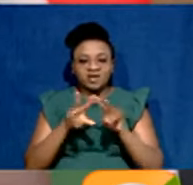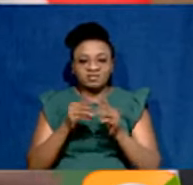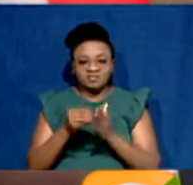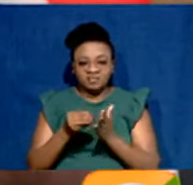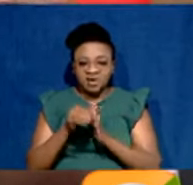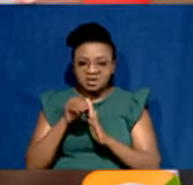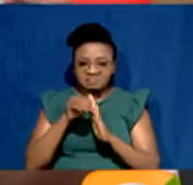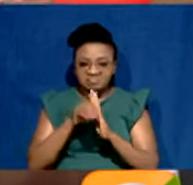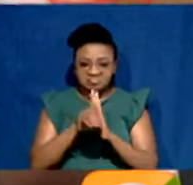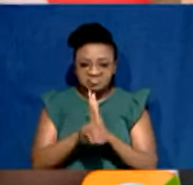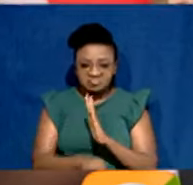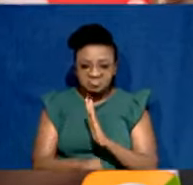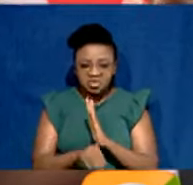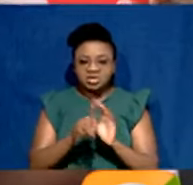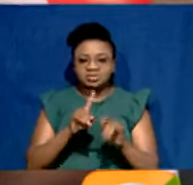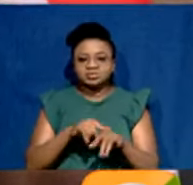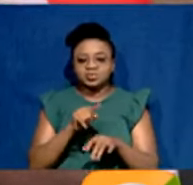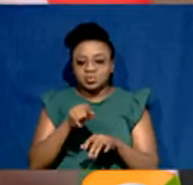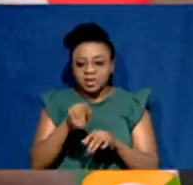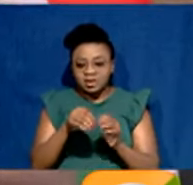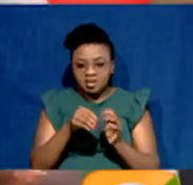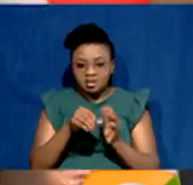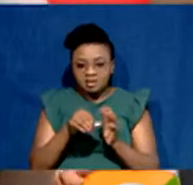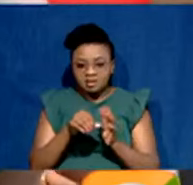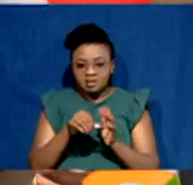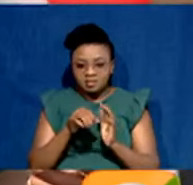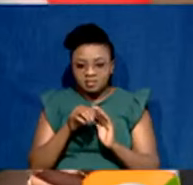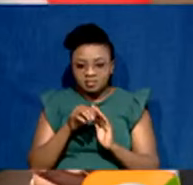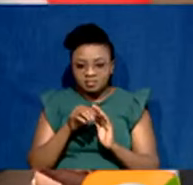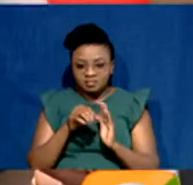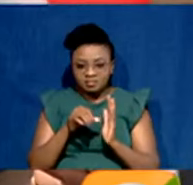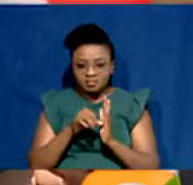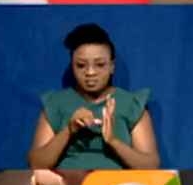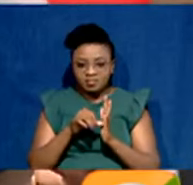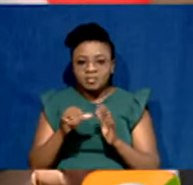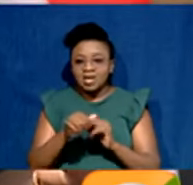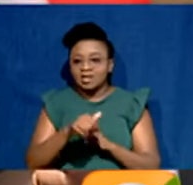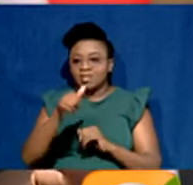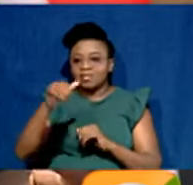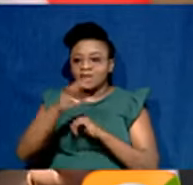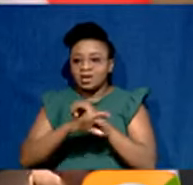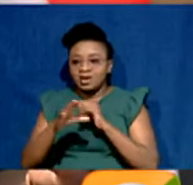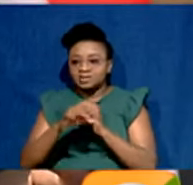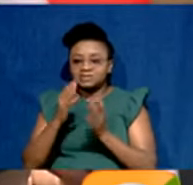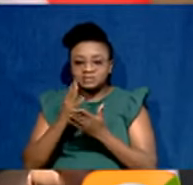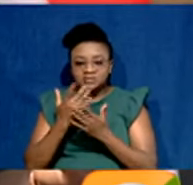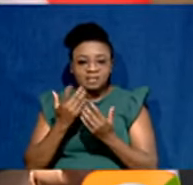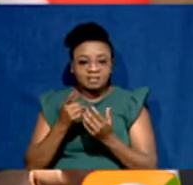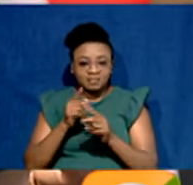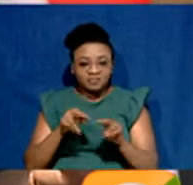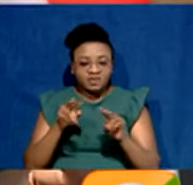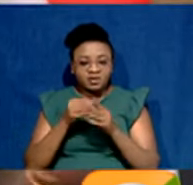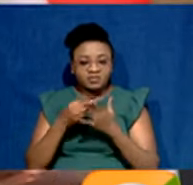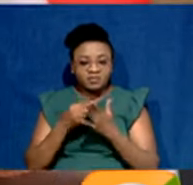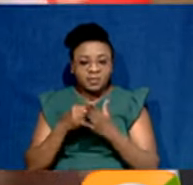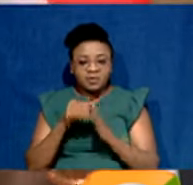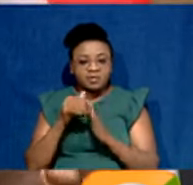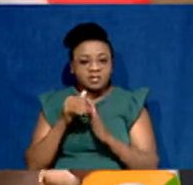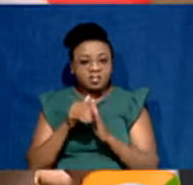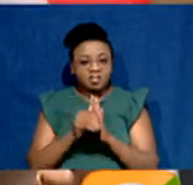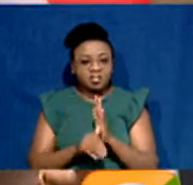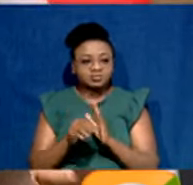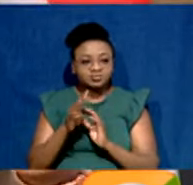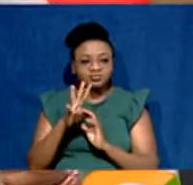And when inflation ran away, in fact, for some countries, inflation has gone all the way to 40%, especially